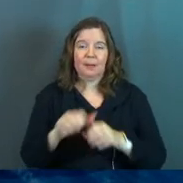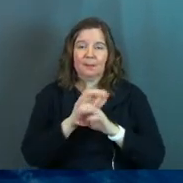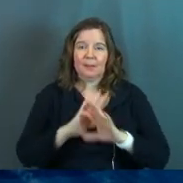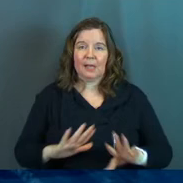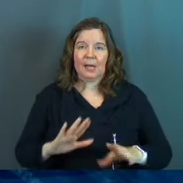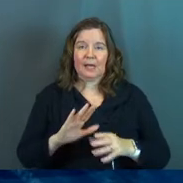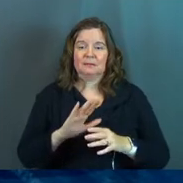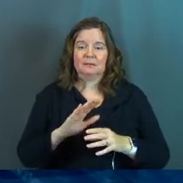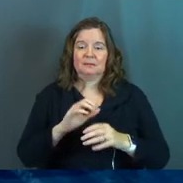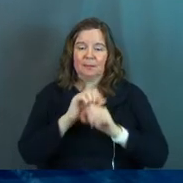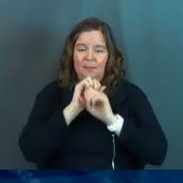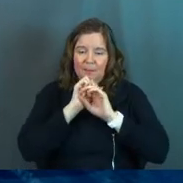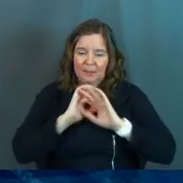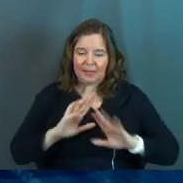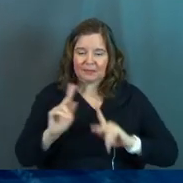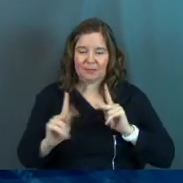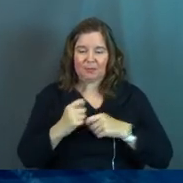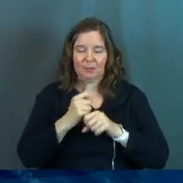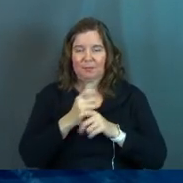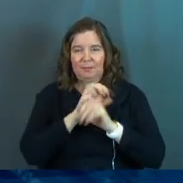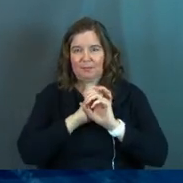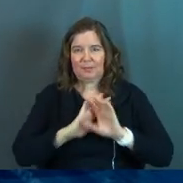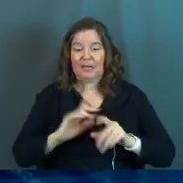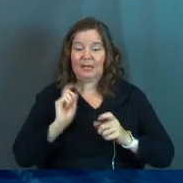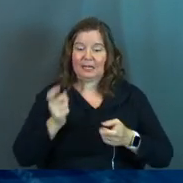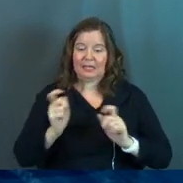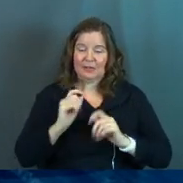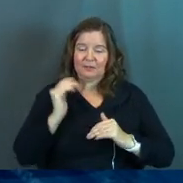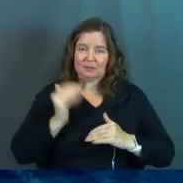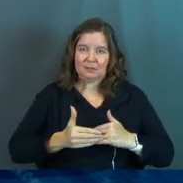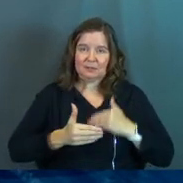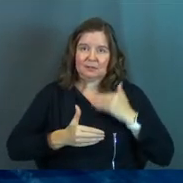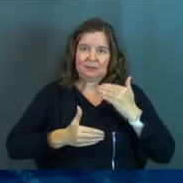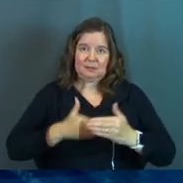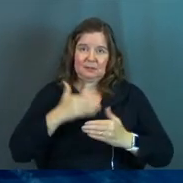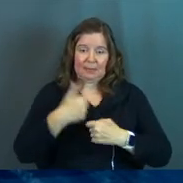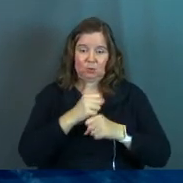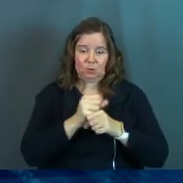Blessed are the peacemakers. And he gives us steps to make